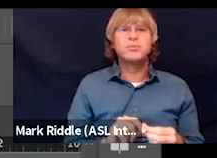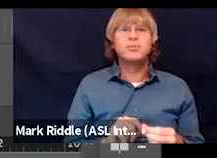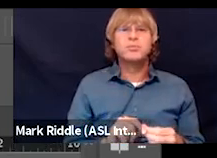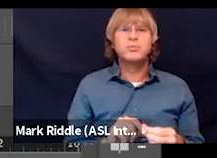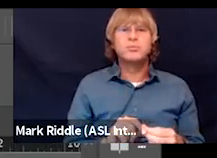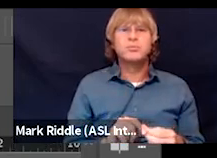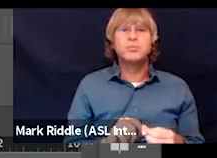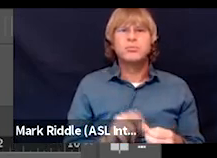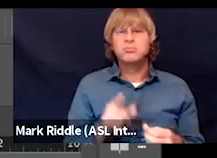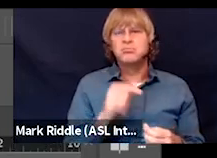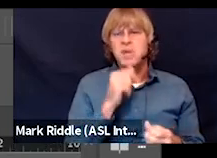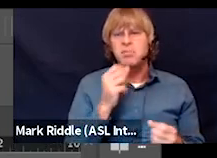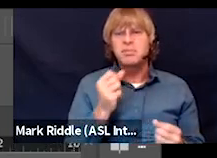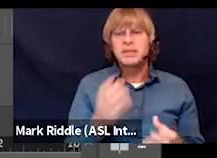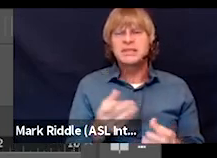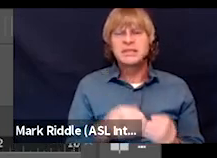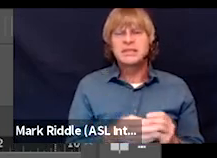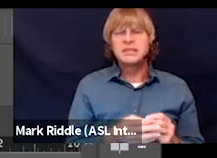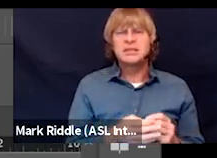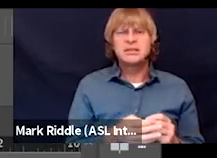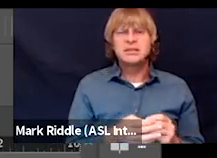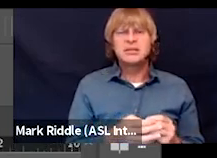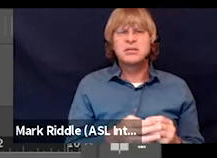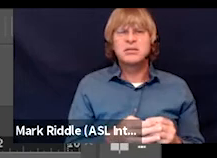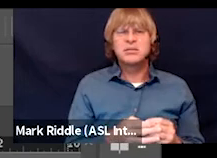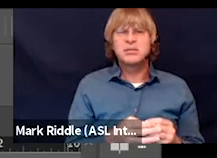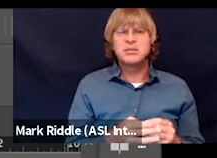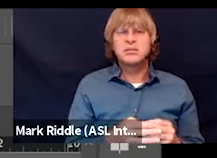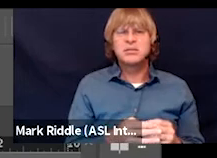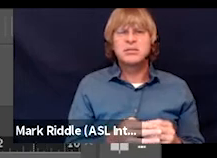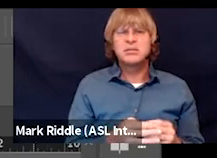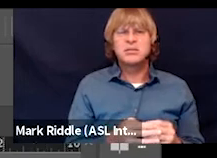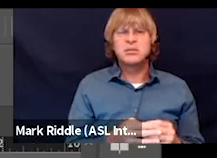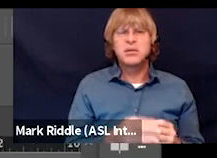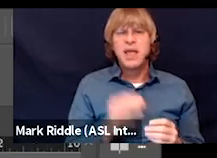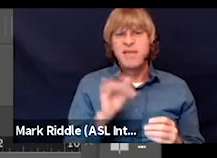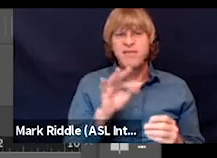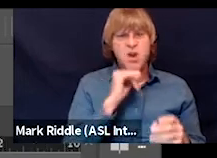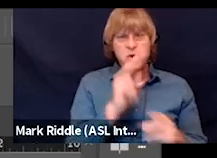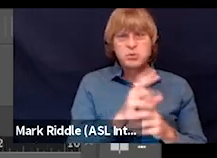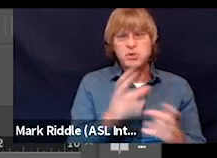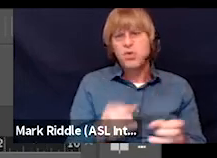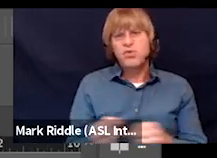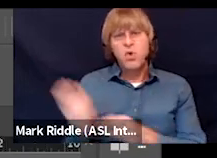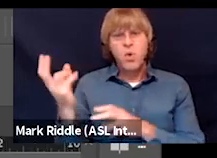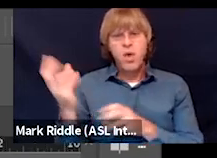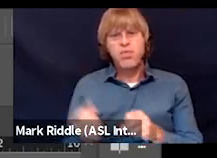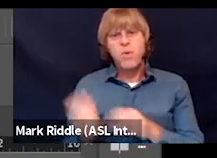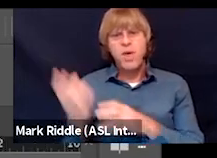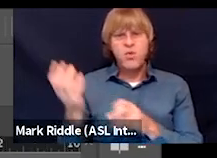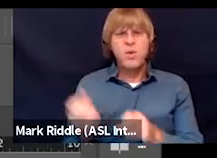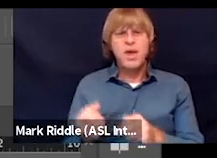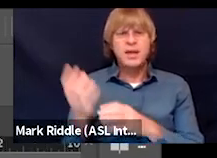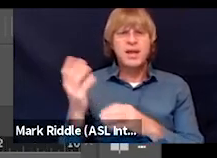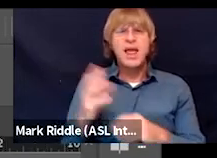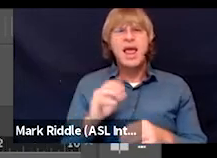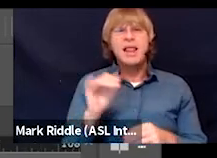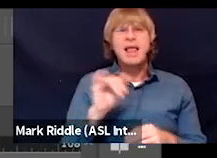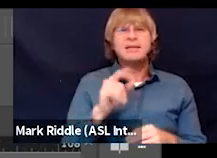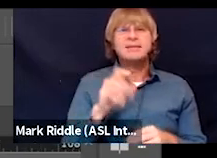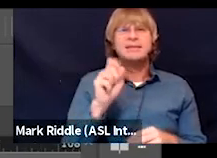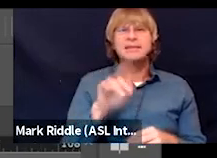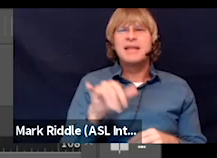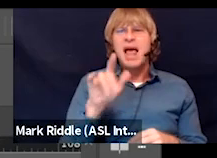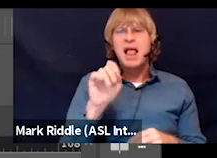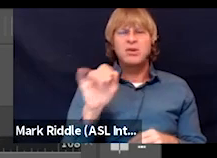Not very many. I've done so much with this file, and throw them in the trash. And things like styles